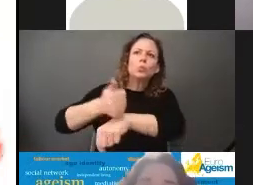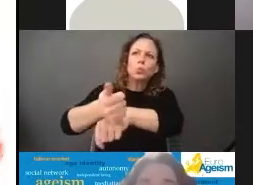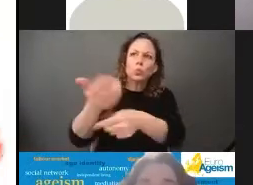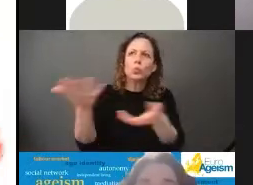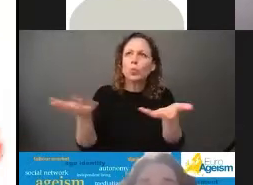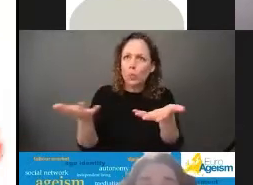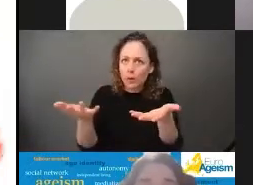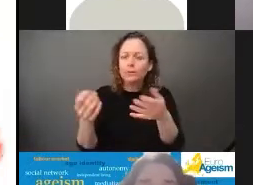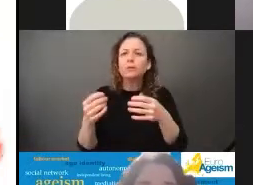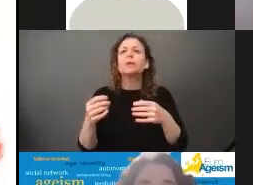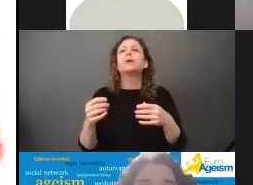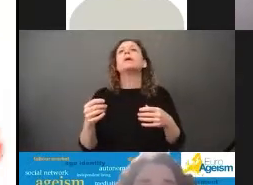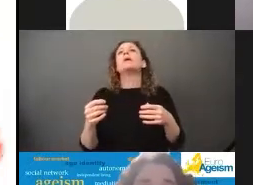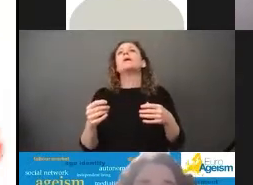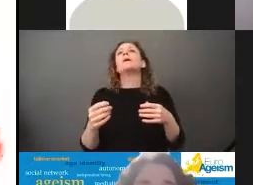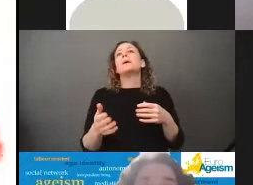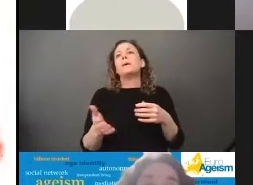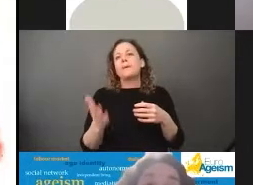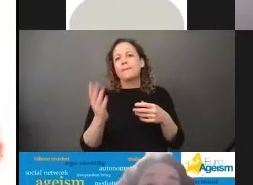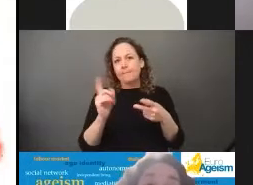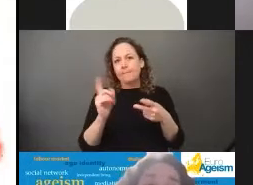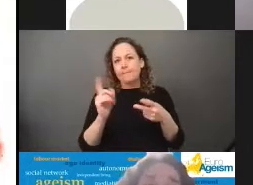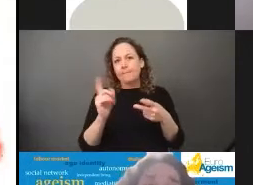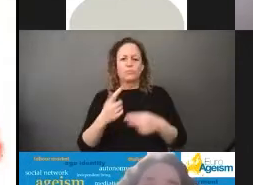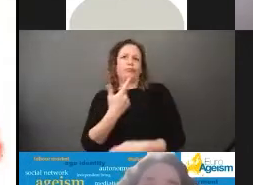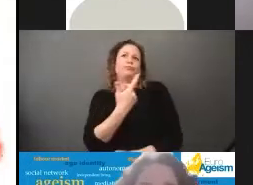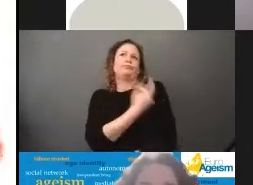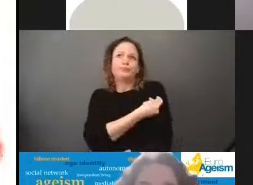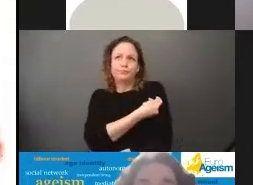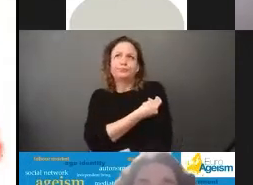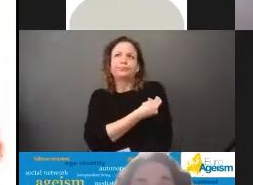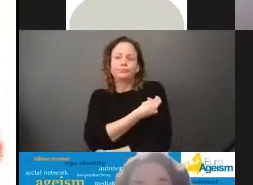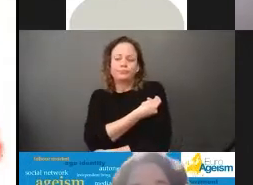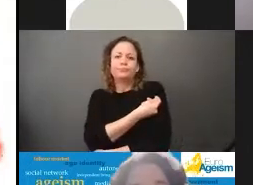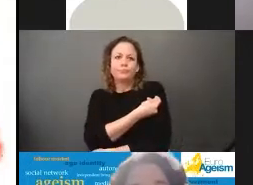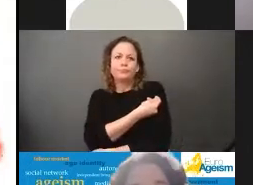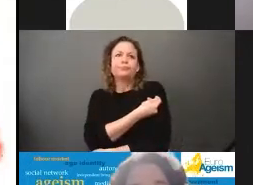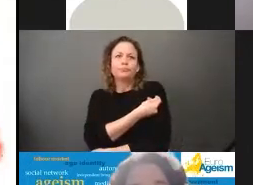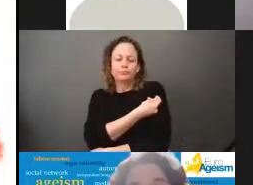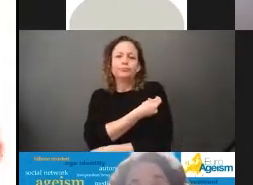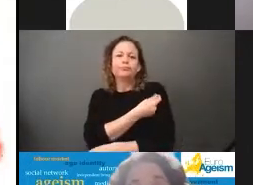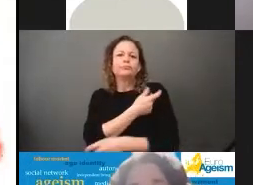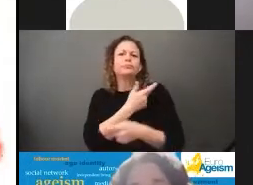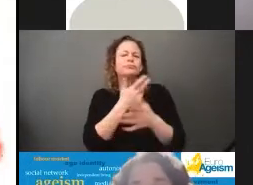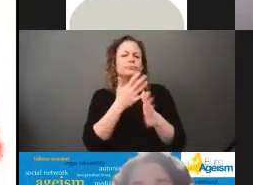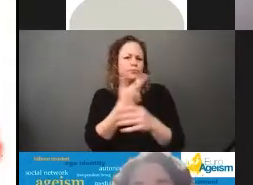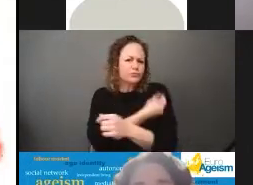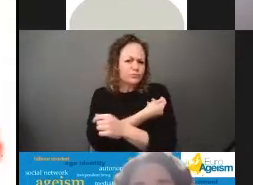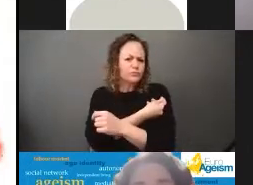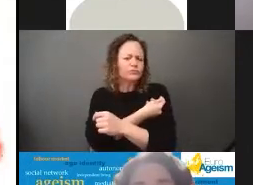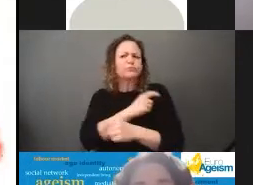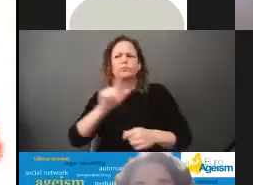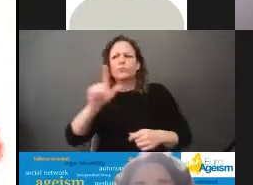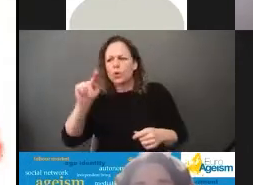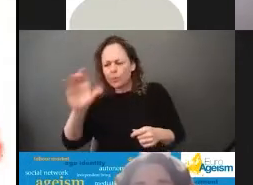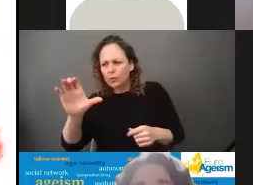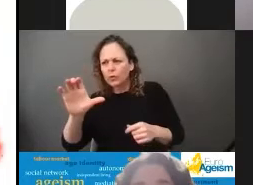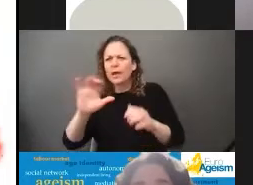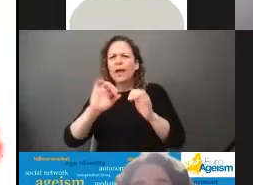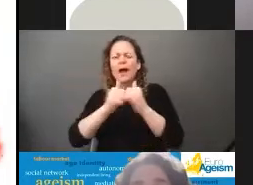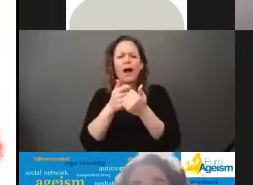and also on the vaccination and how they are related to ageism and also to human rights